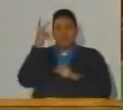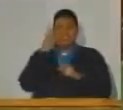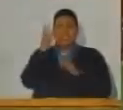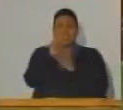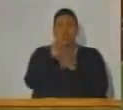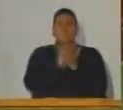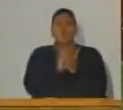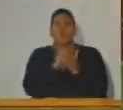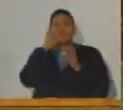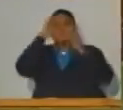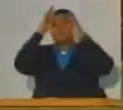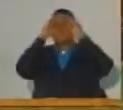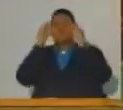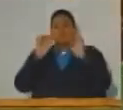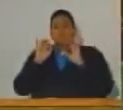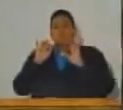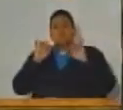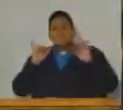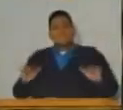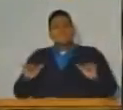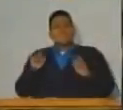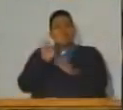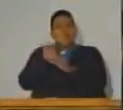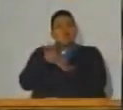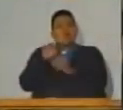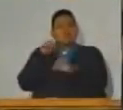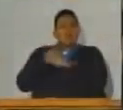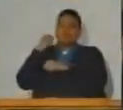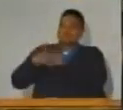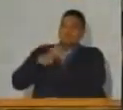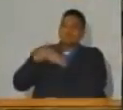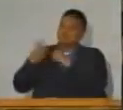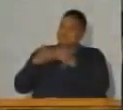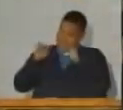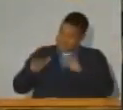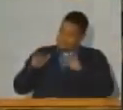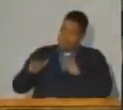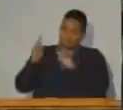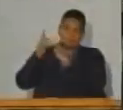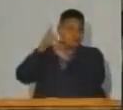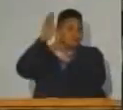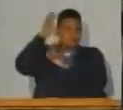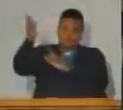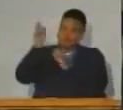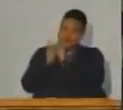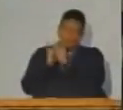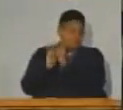to create fixed election dates and term limits for the Prime Minister.